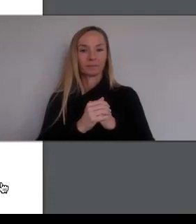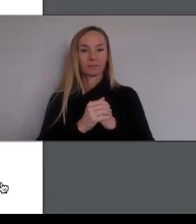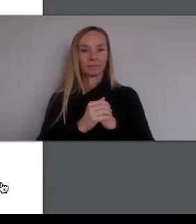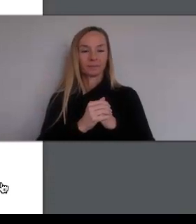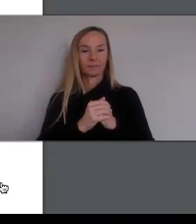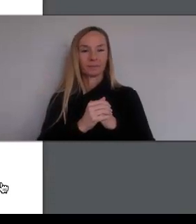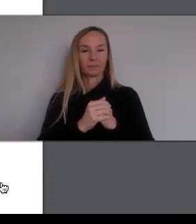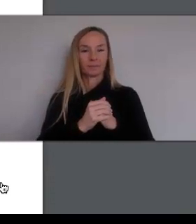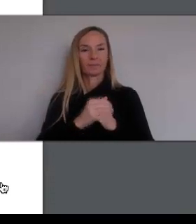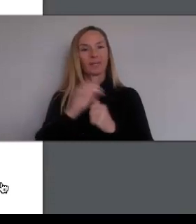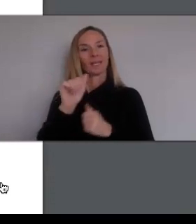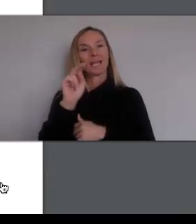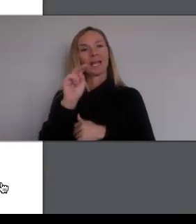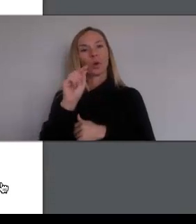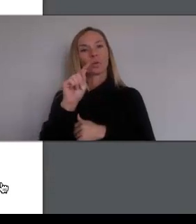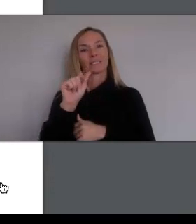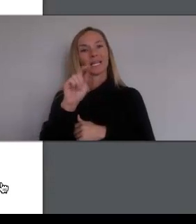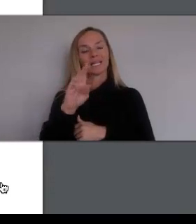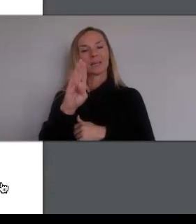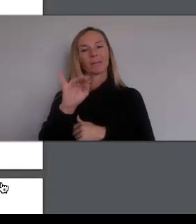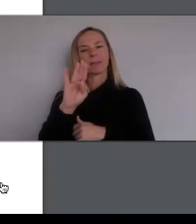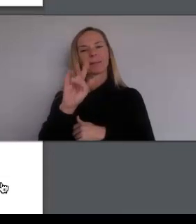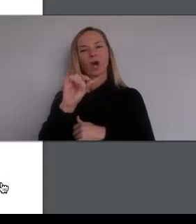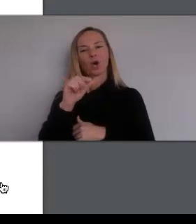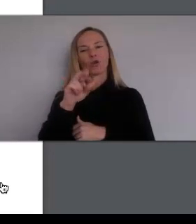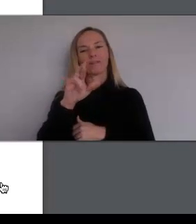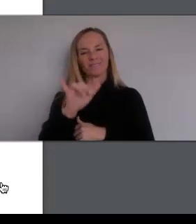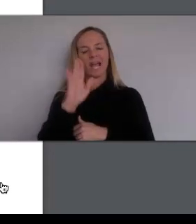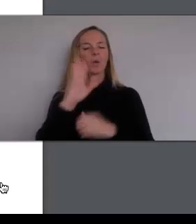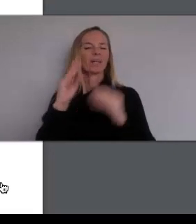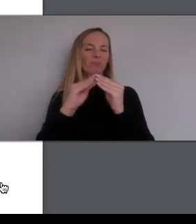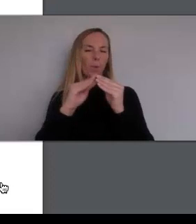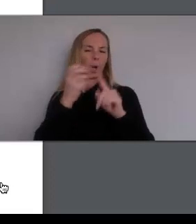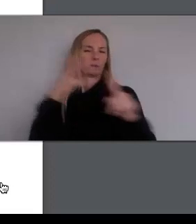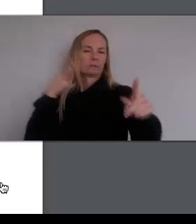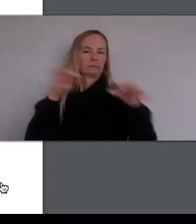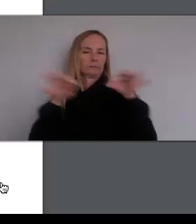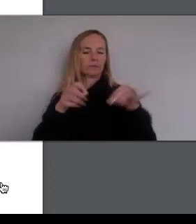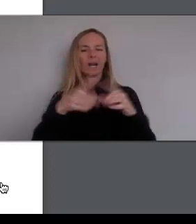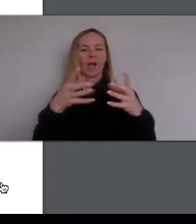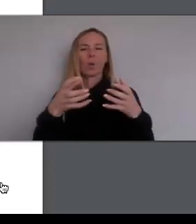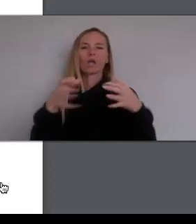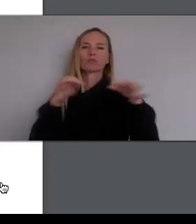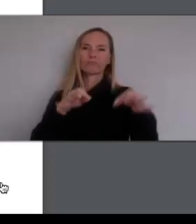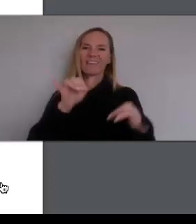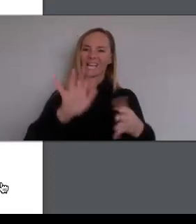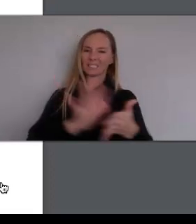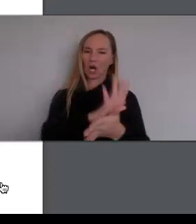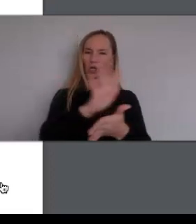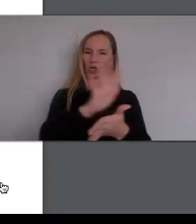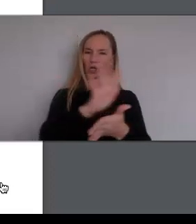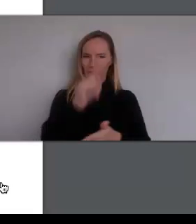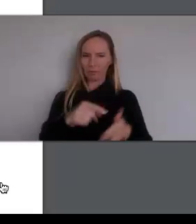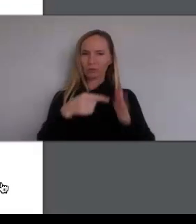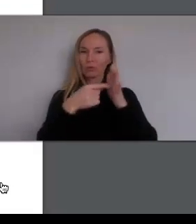And then annotated bibliographies, I'll give you more instruction on that, but I just wanted to walk you through this document, and this shows you how to